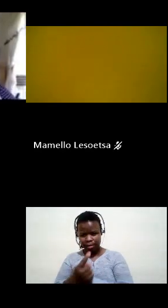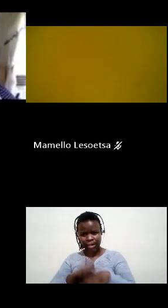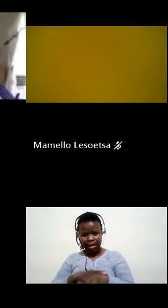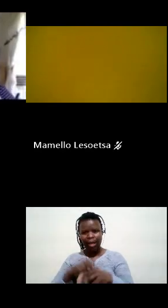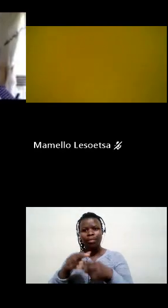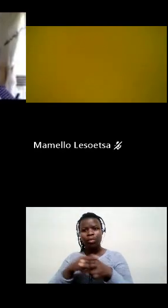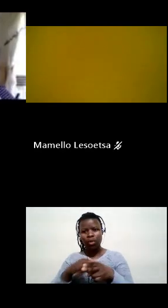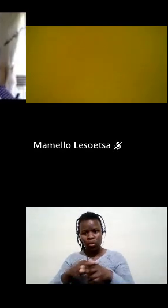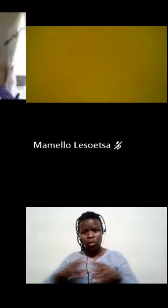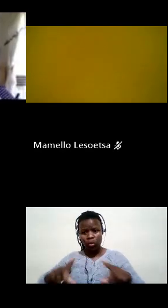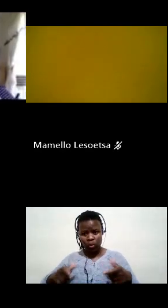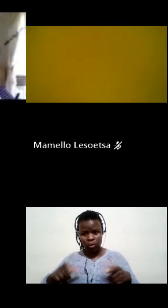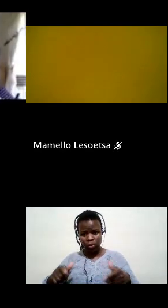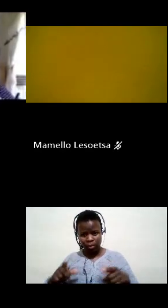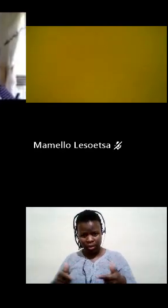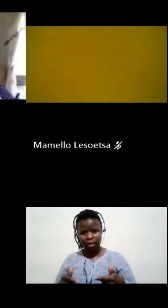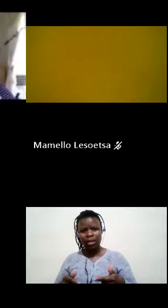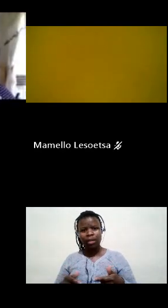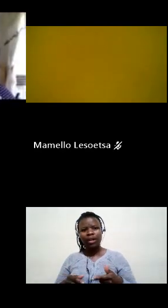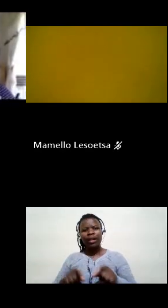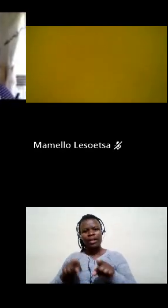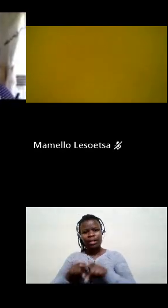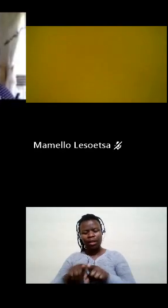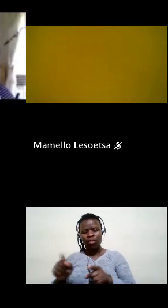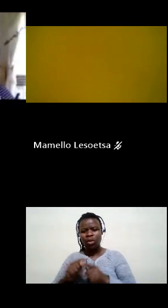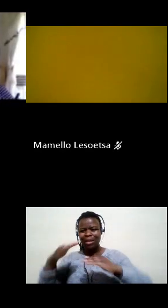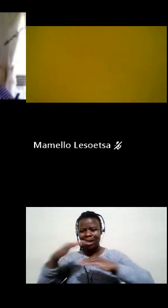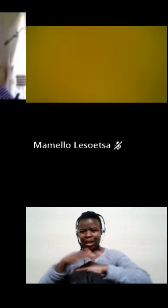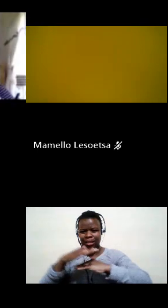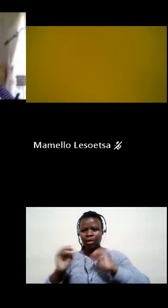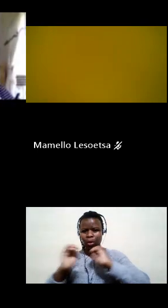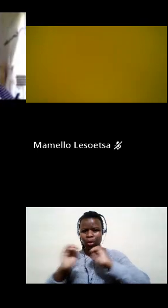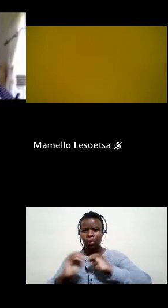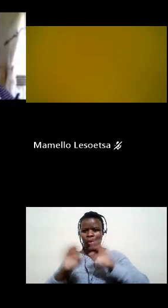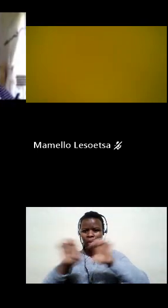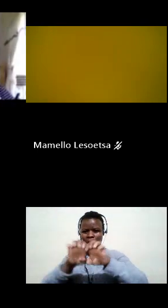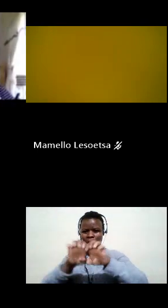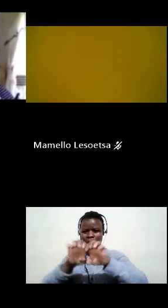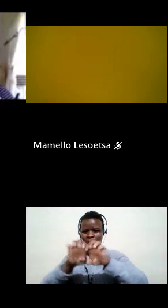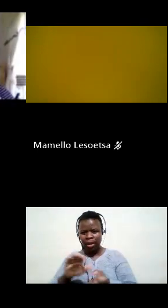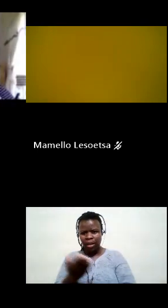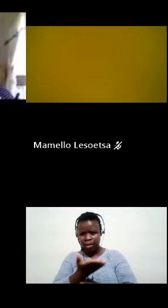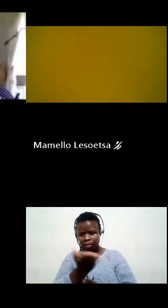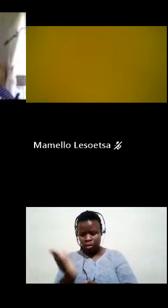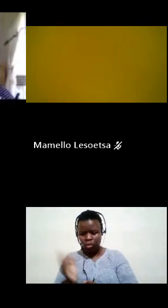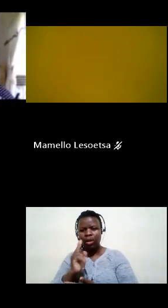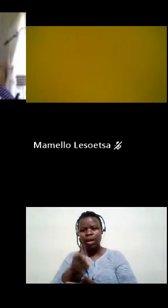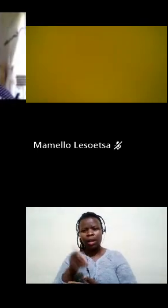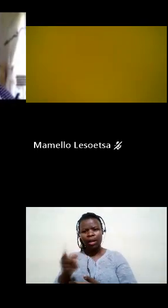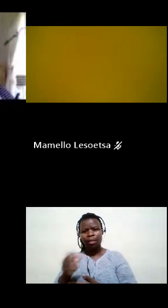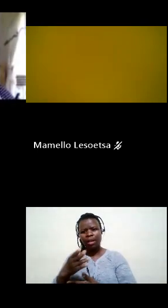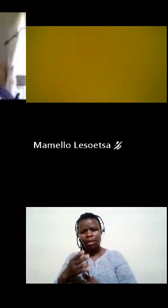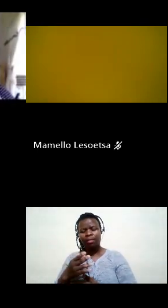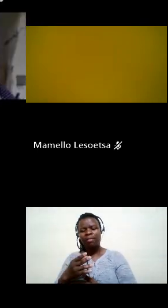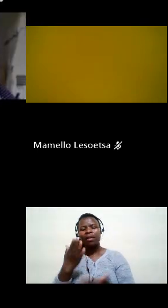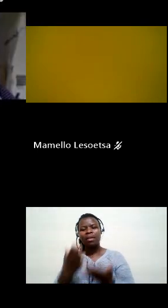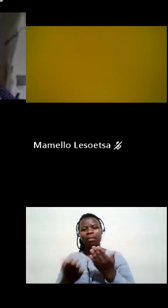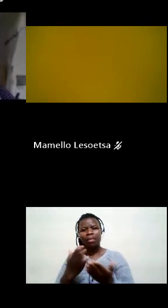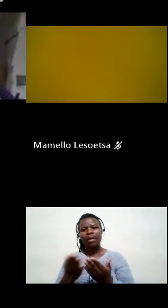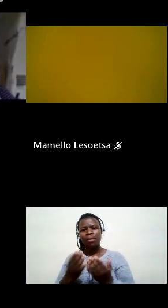an inaccessible environment. So if you guys could, again, if you don't mind, send just one or